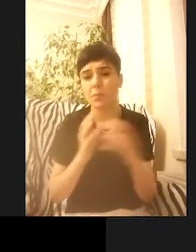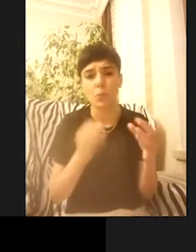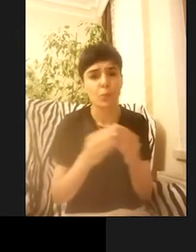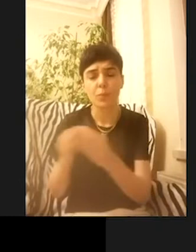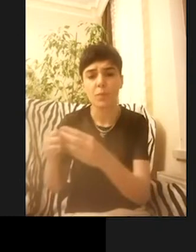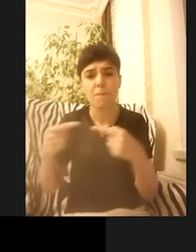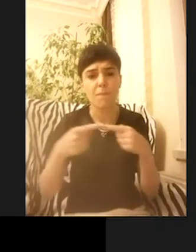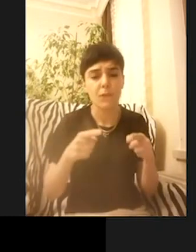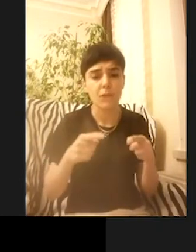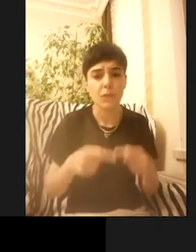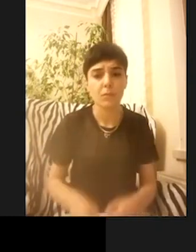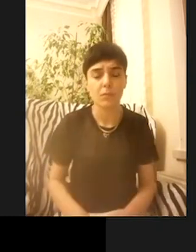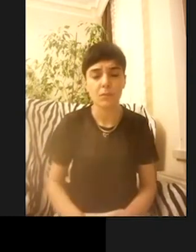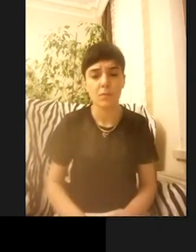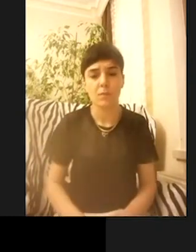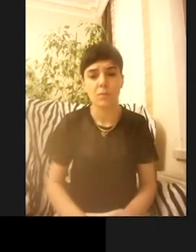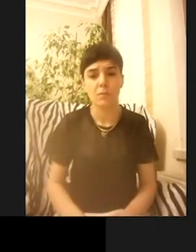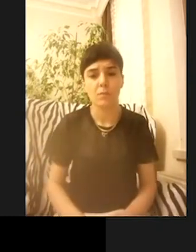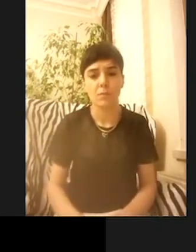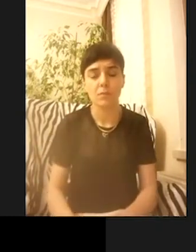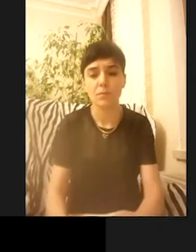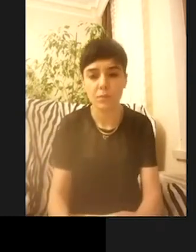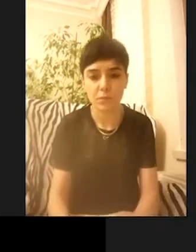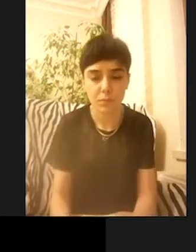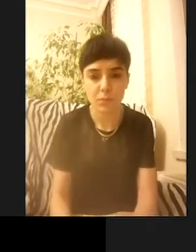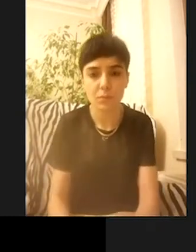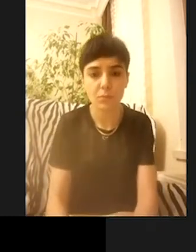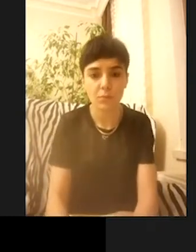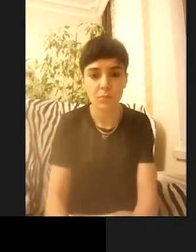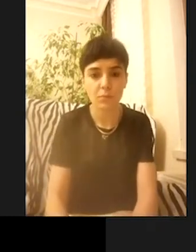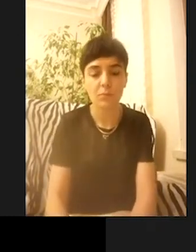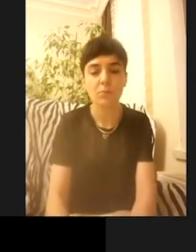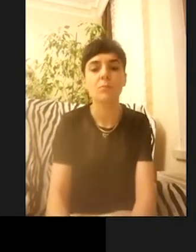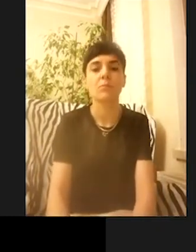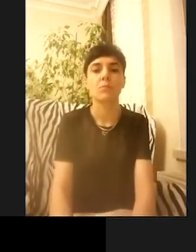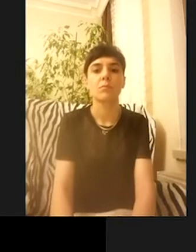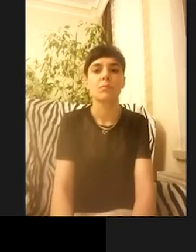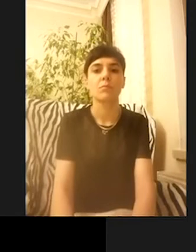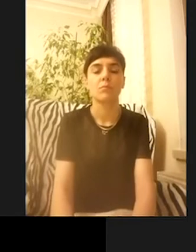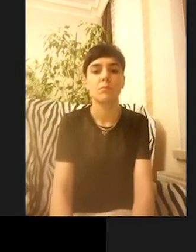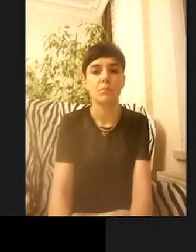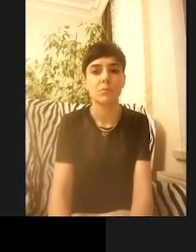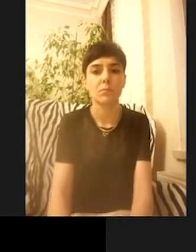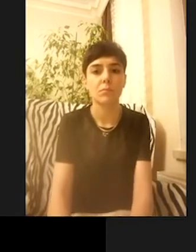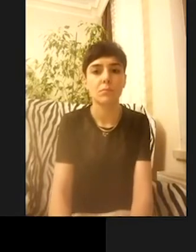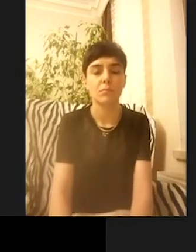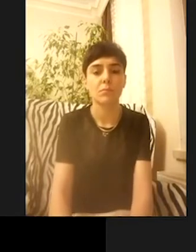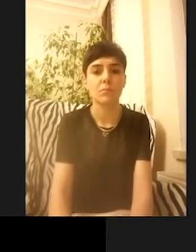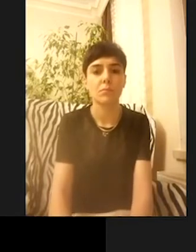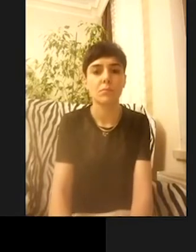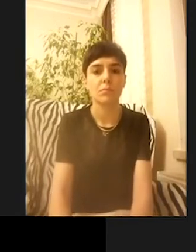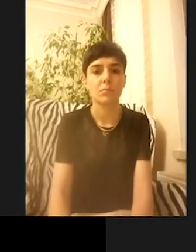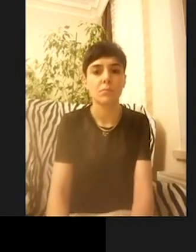of Marcus Bay, so there is something in transness about being